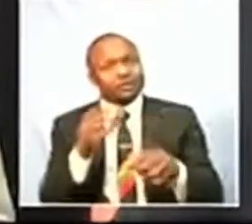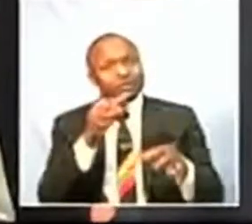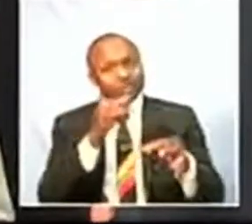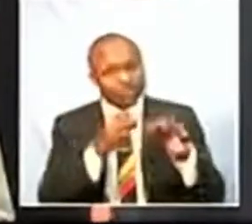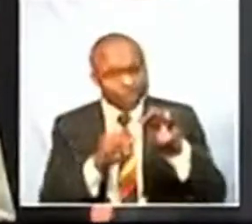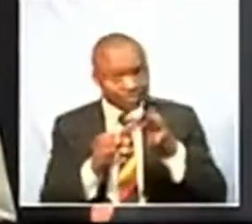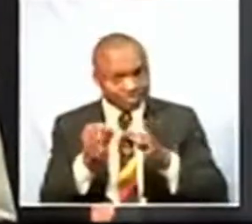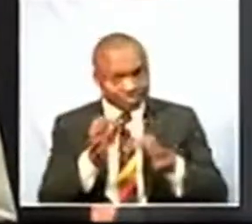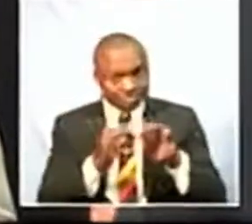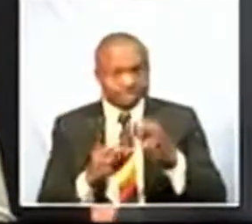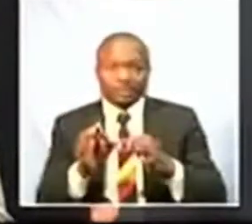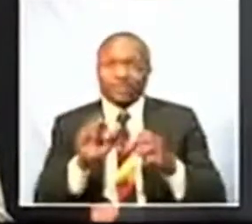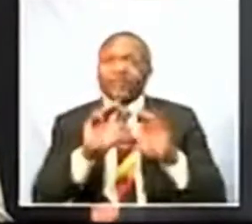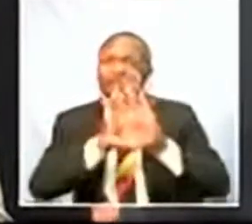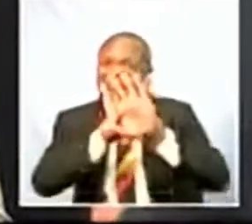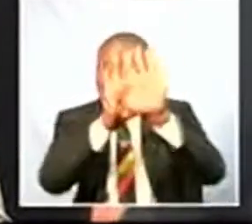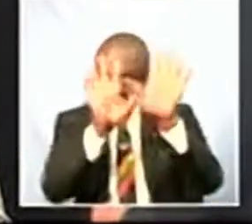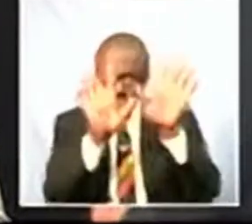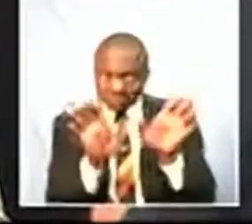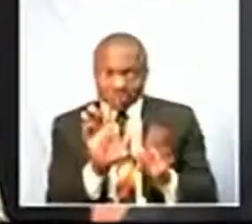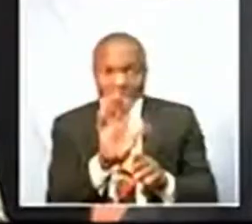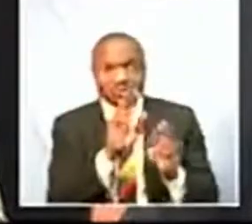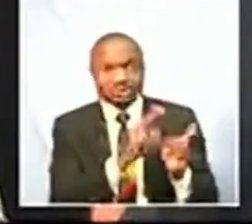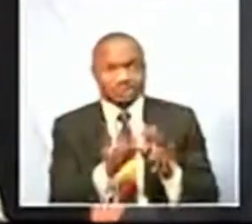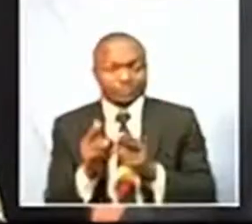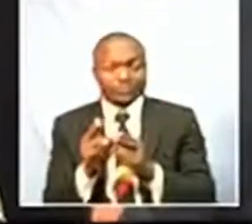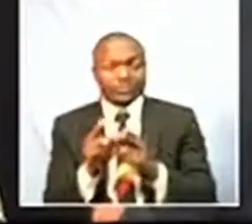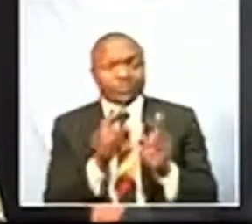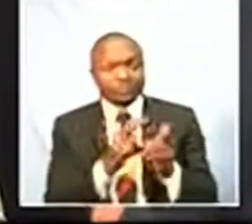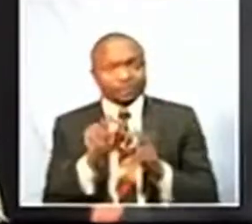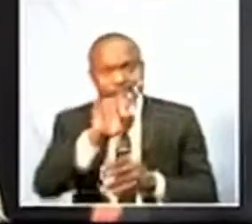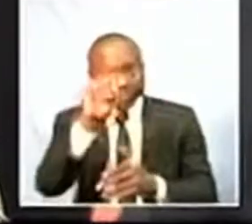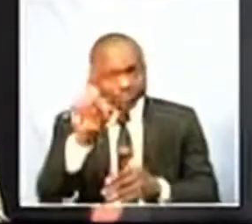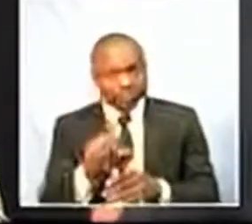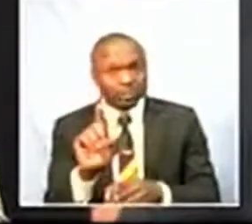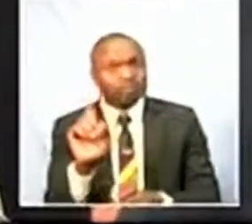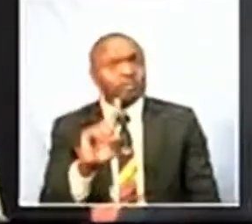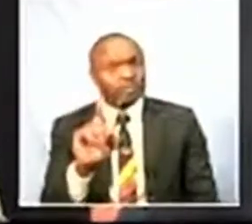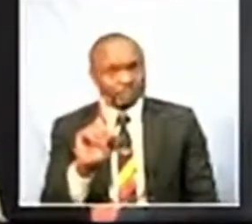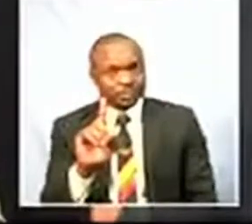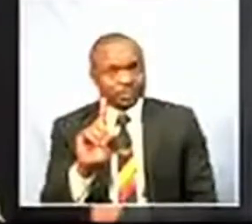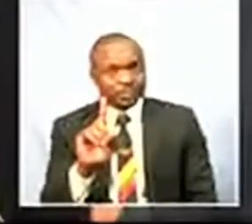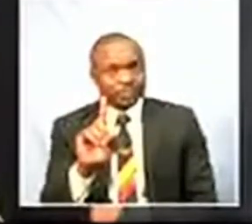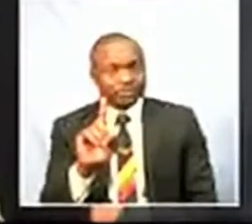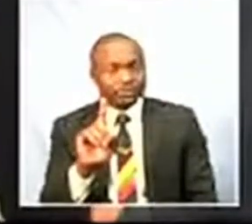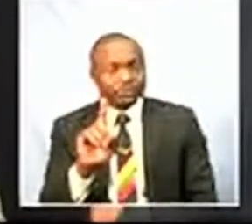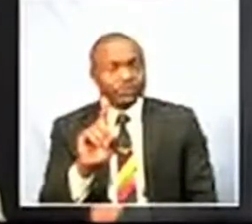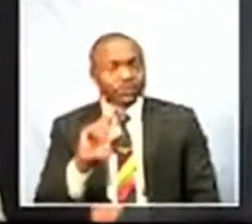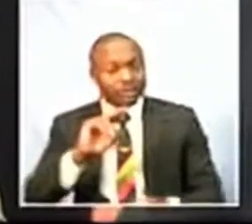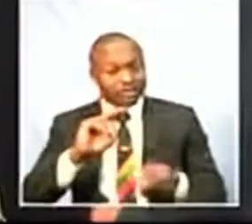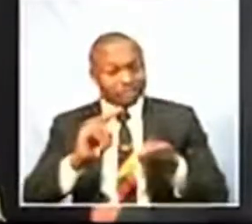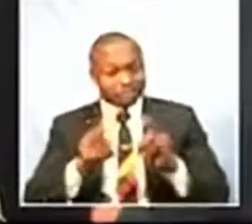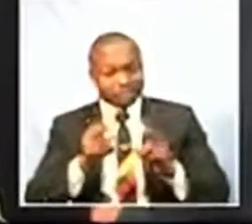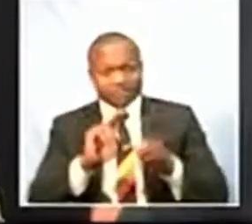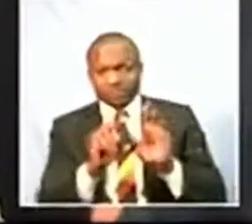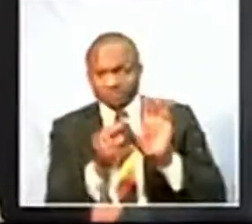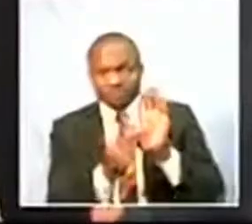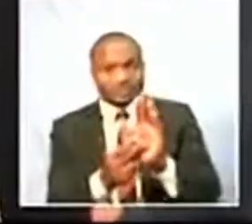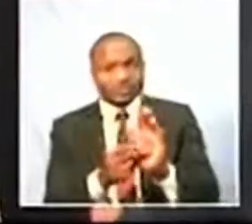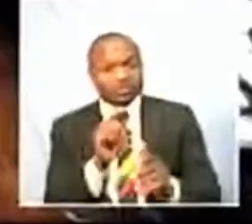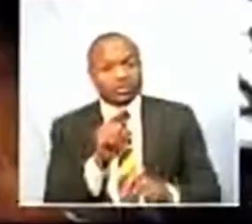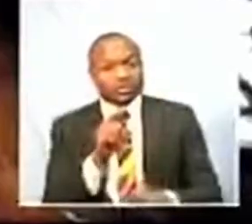your response? Respond to the question. Where does it explicitly indicate that